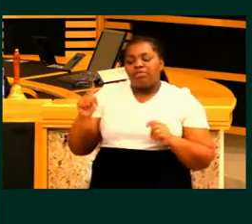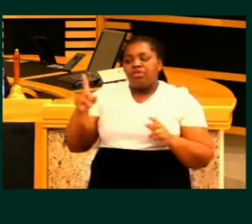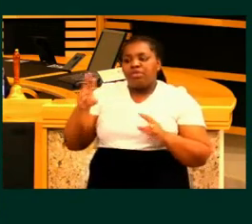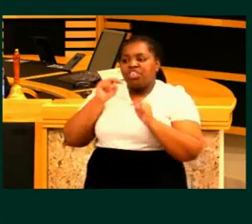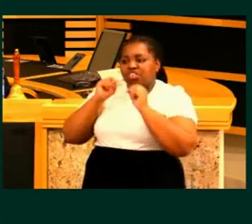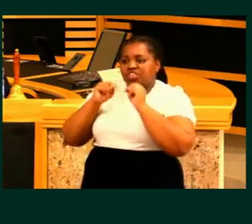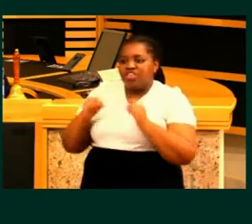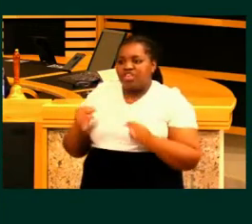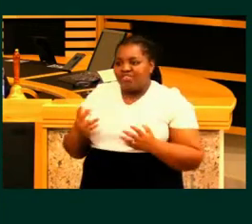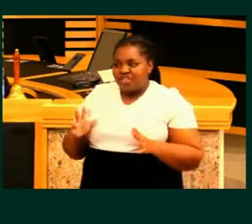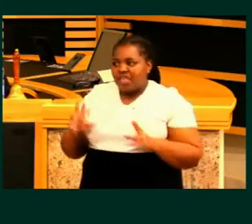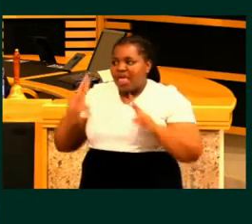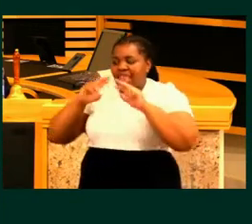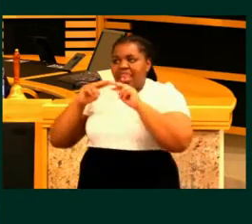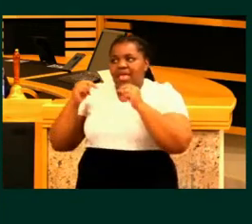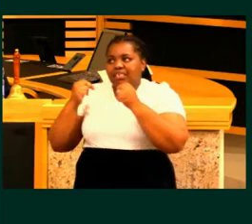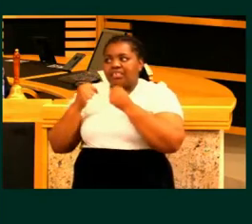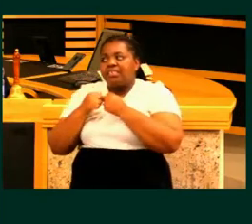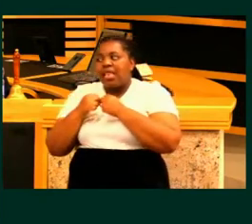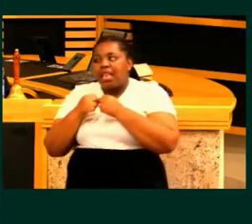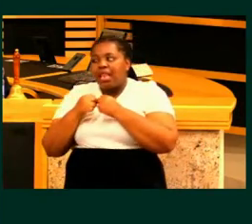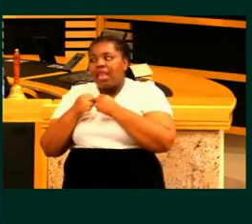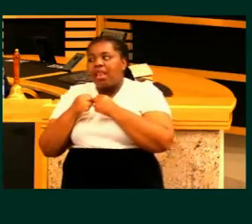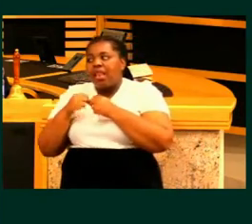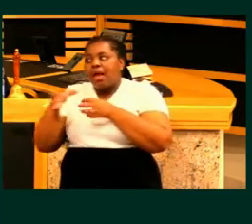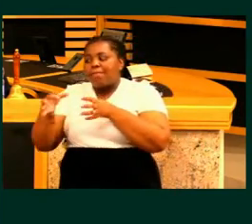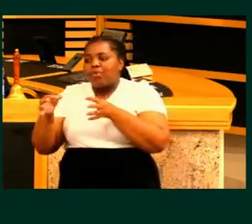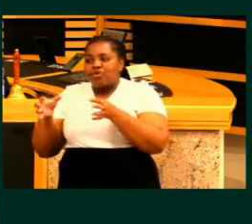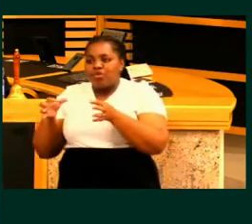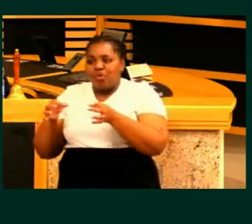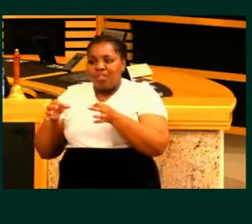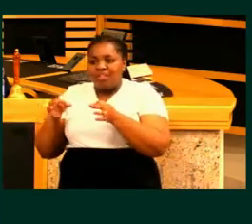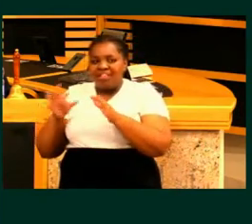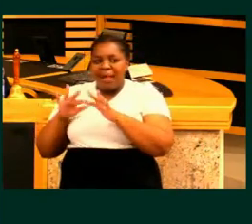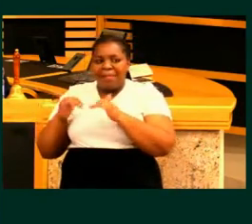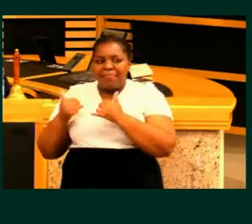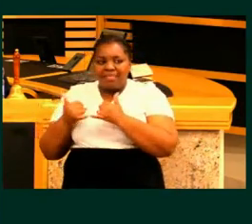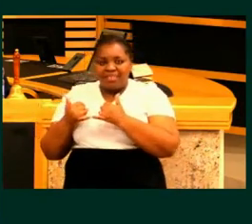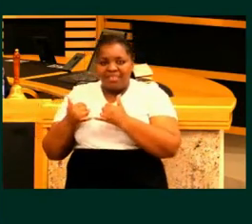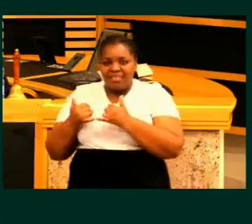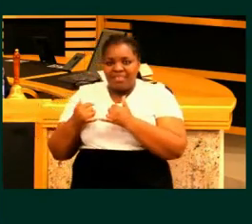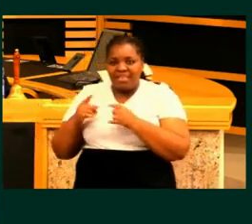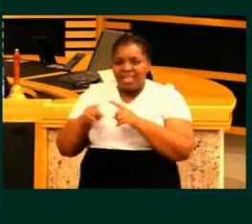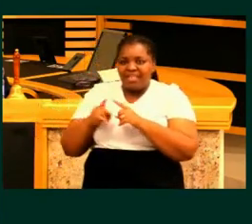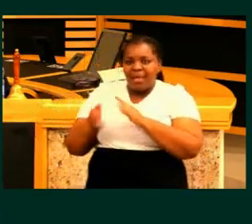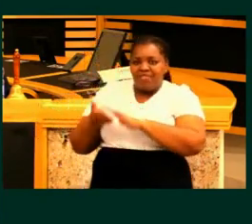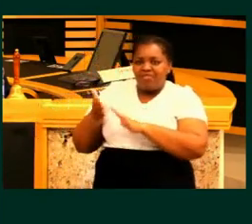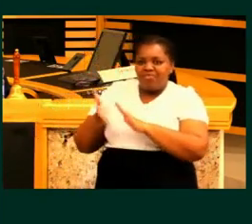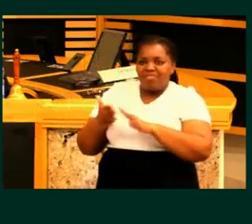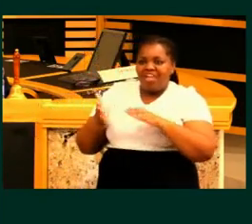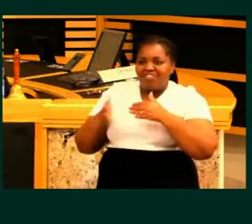initiated National Road National port hole campaign branded as operation